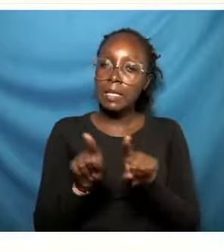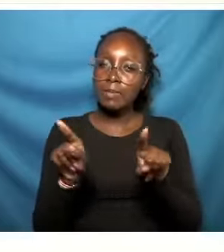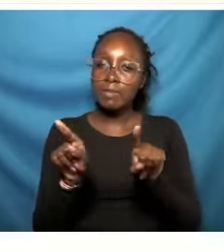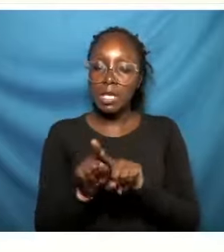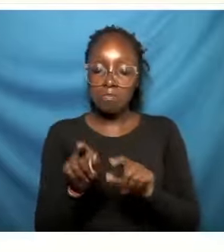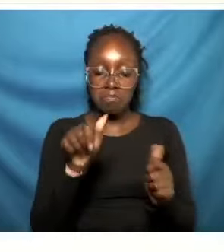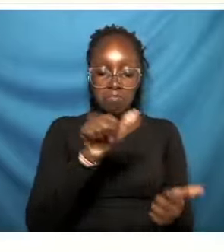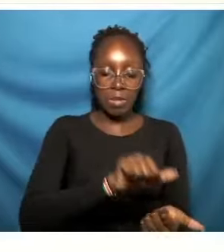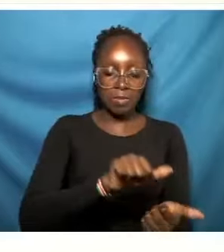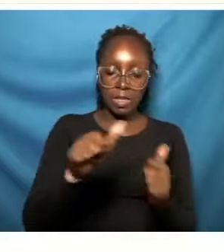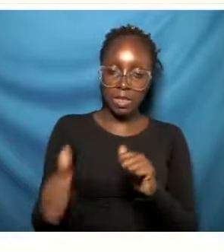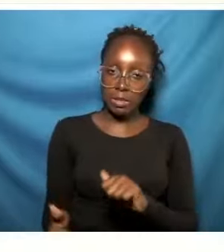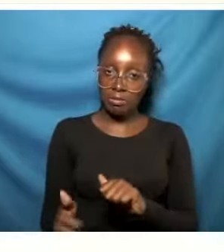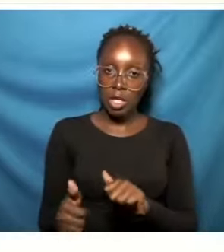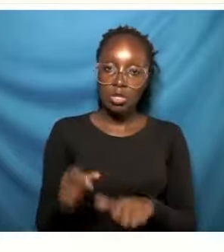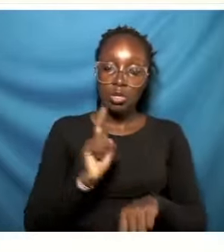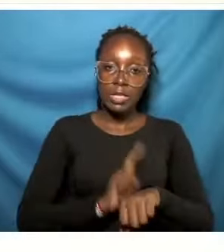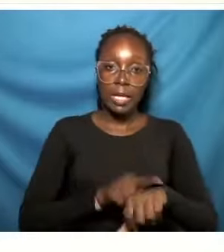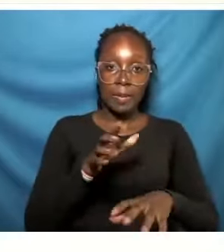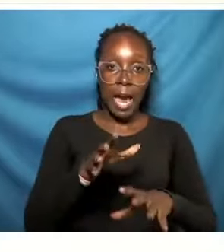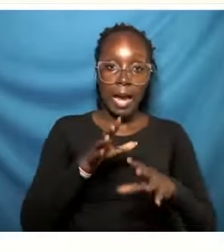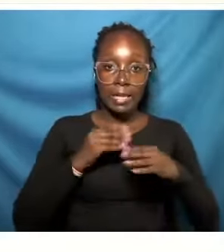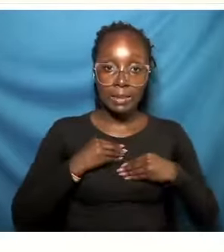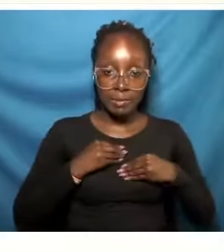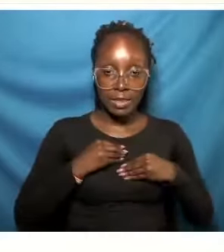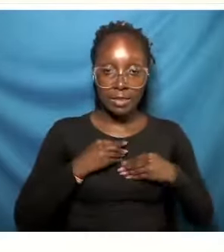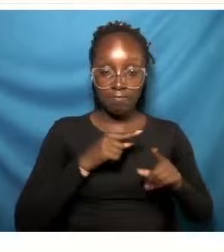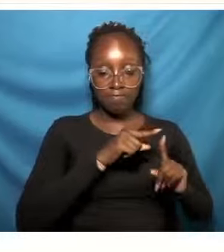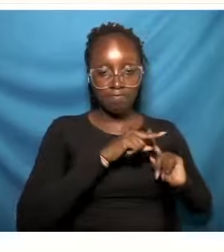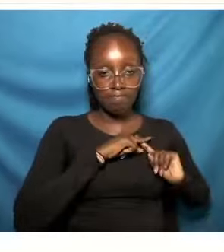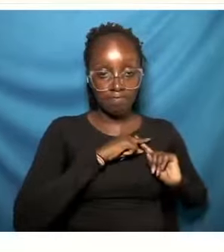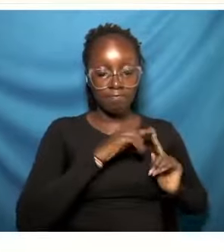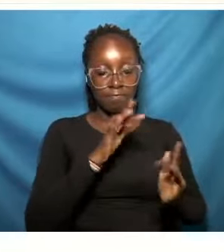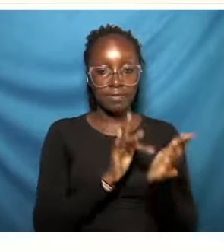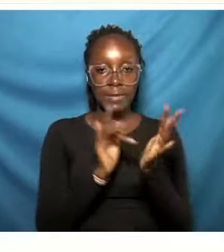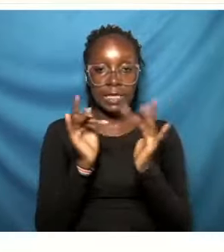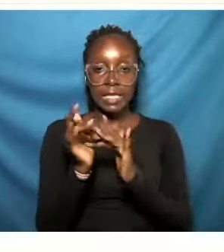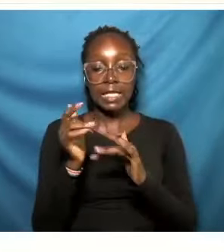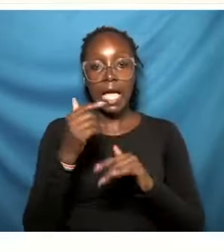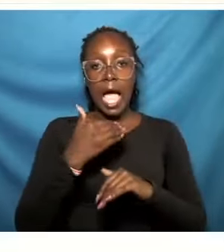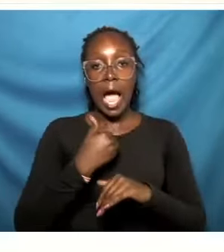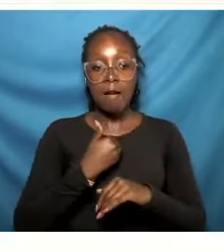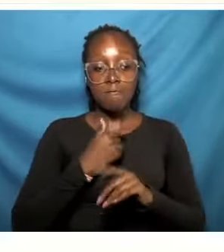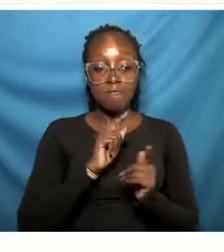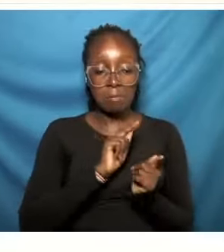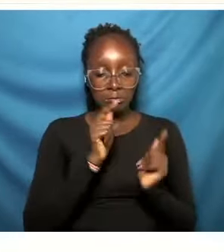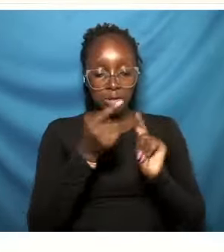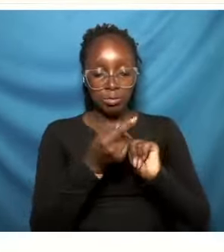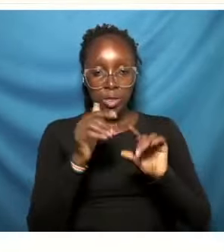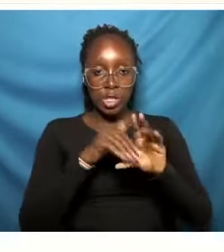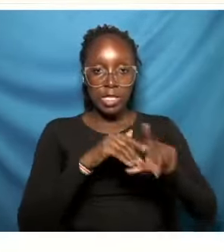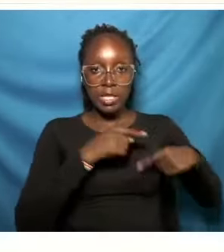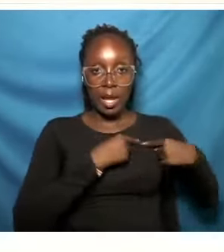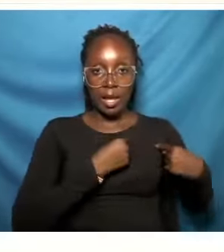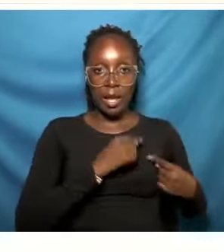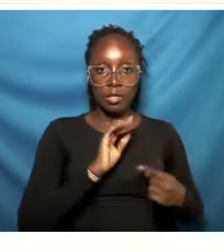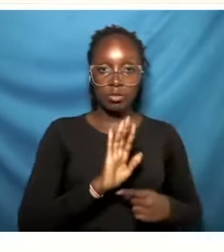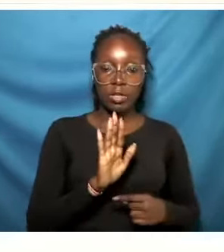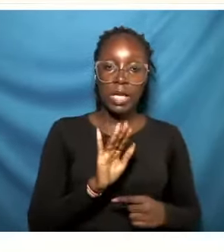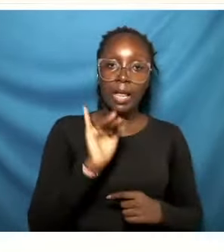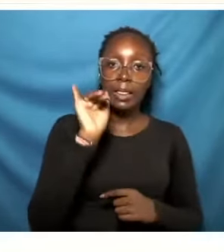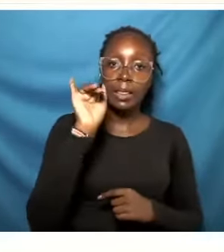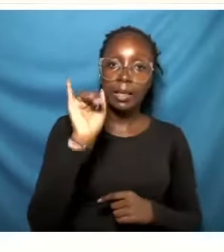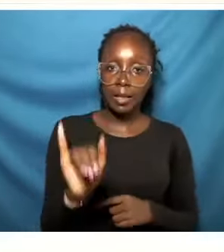baptism. So he says, when you accept Jesus, there is an inner transformation that has happened inside of you, and that